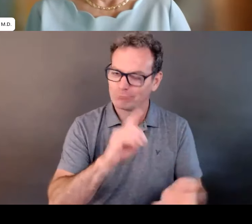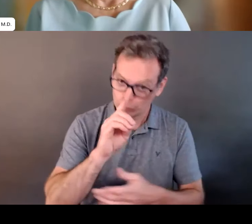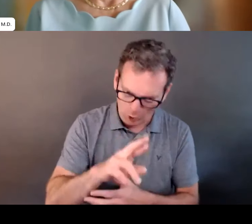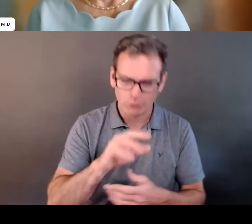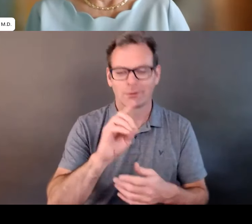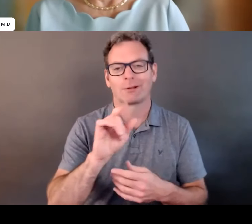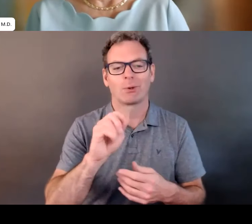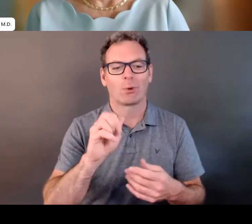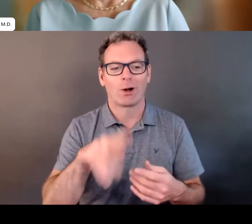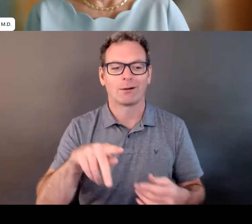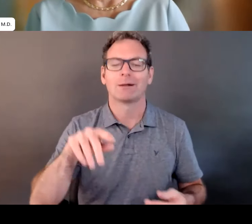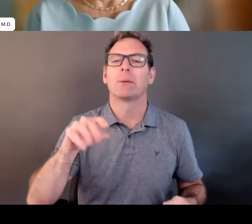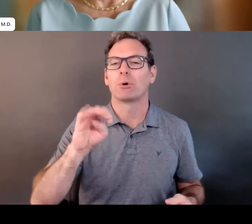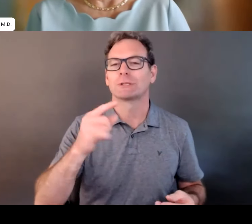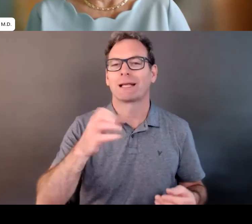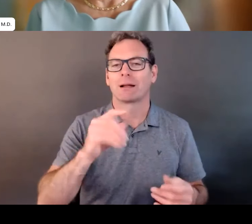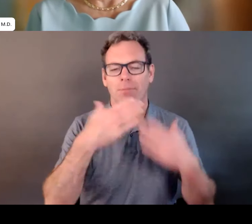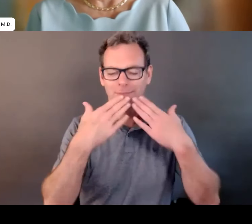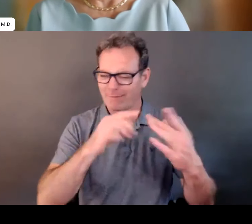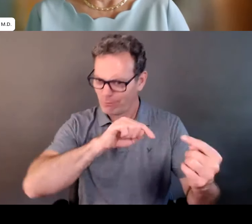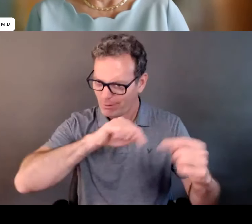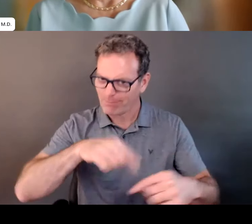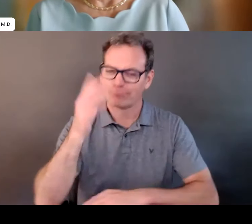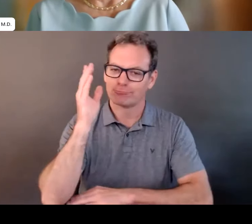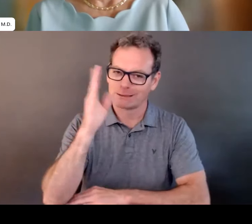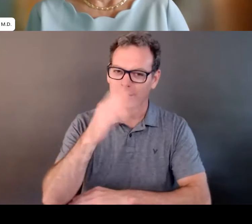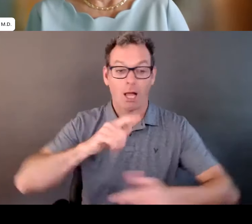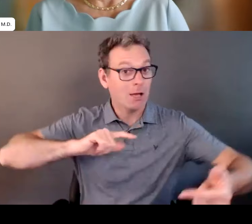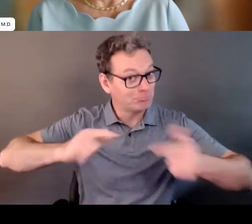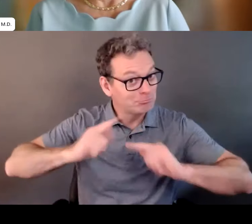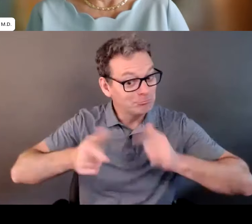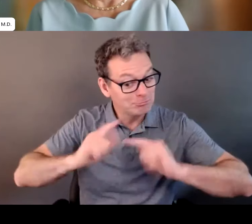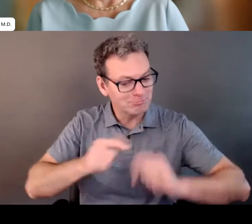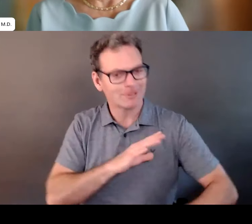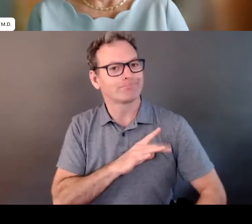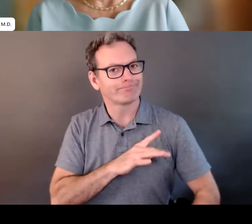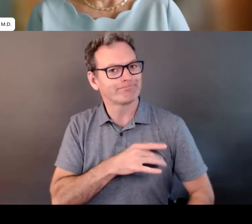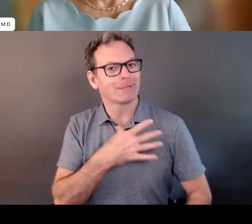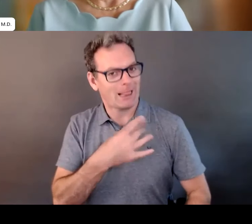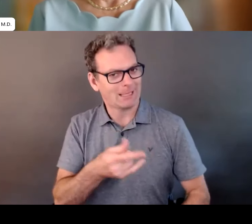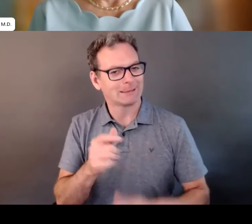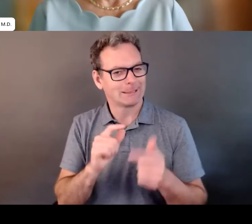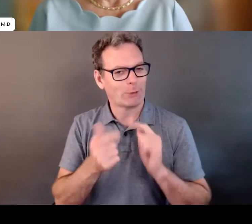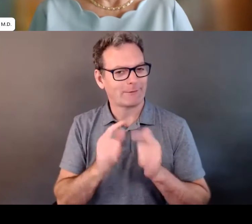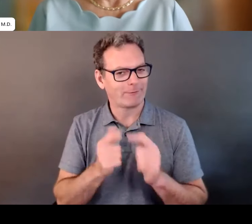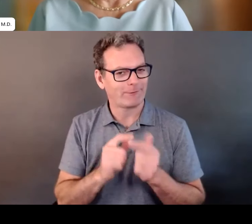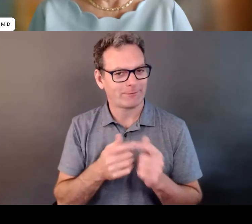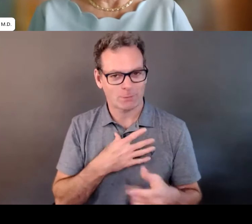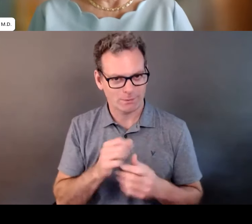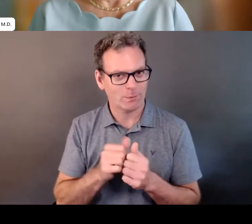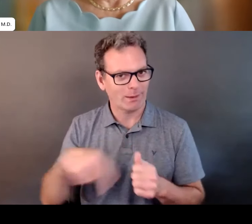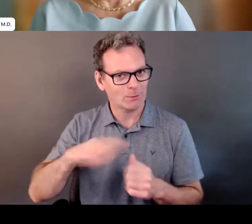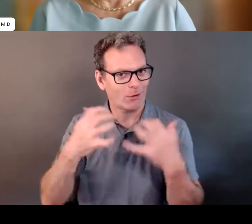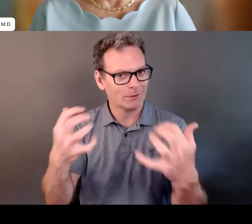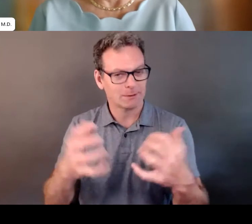great questions that came in and having such an interactive dialogue with our participants that are online. We hope to maybe bring you back